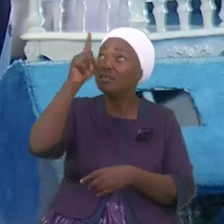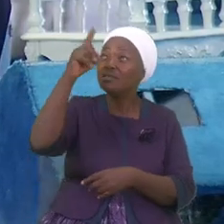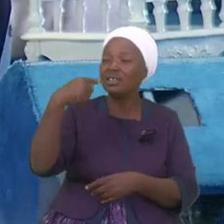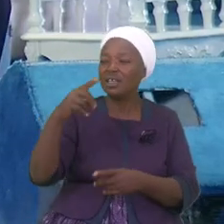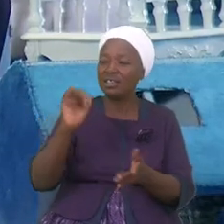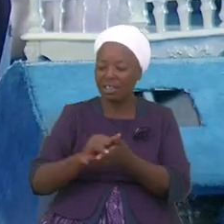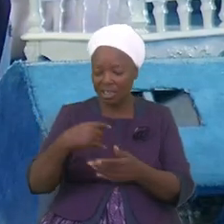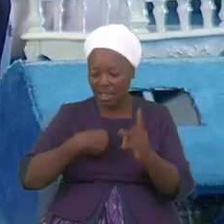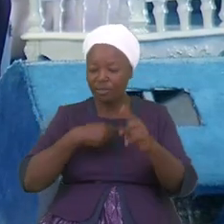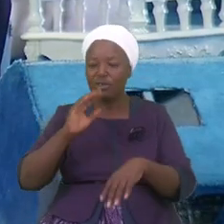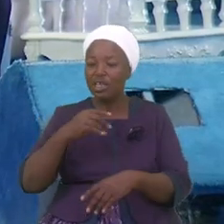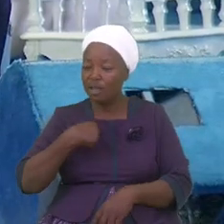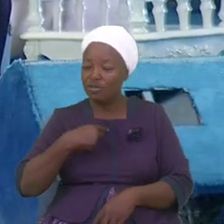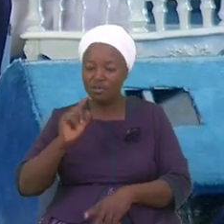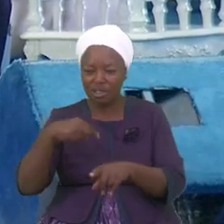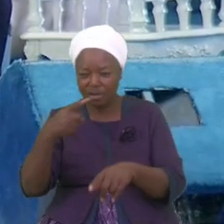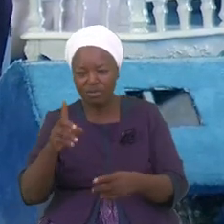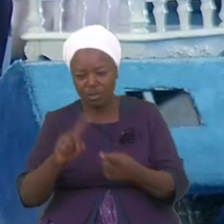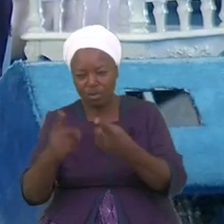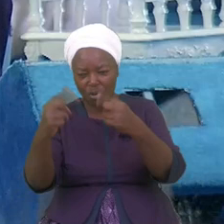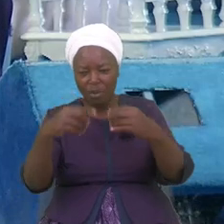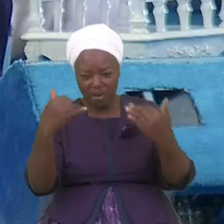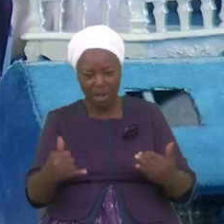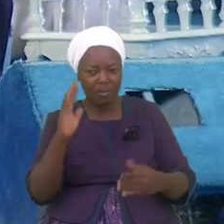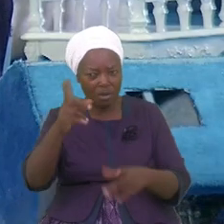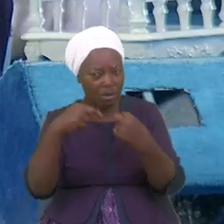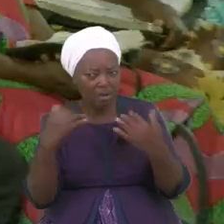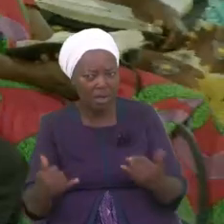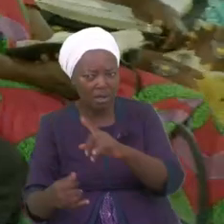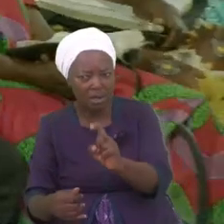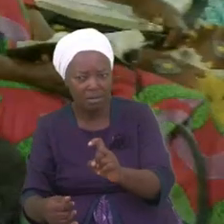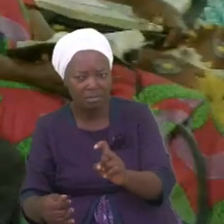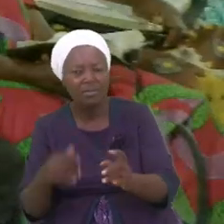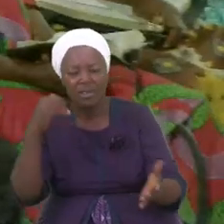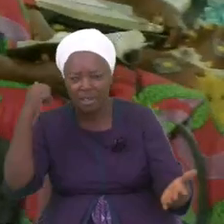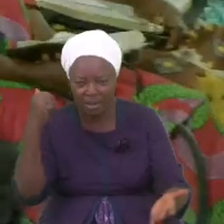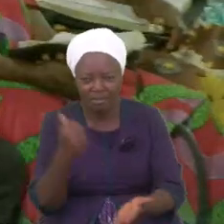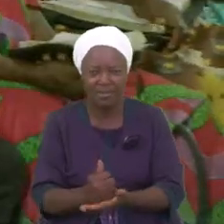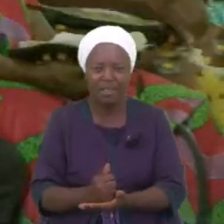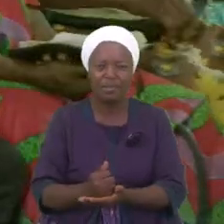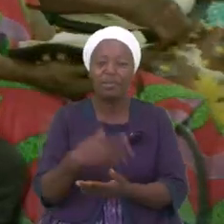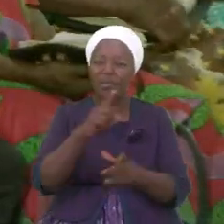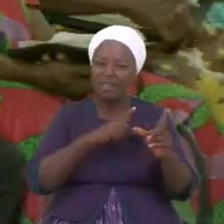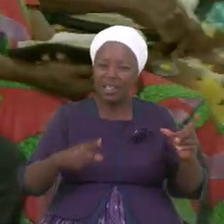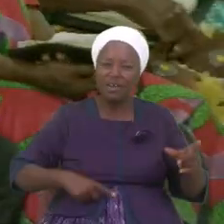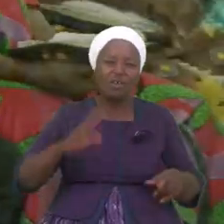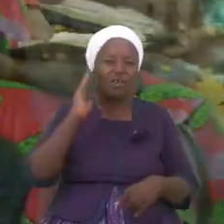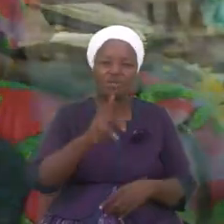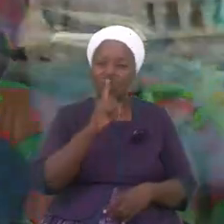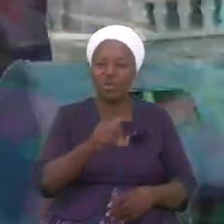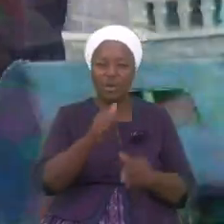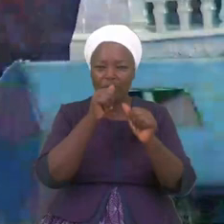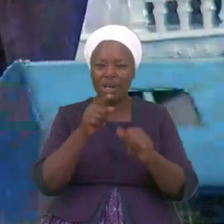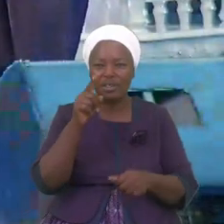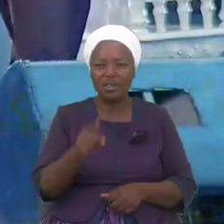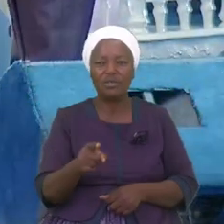now. Will you come? Yes. Amen. Amen. The Lord is going to bless you. Yes.